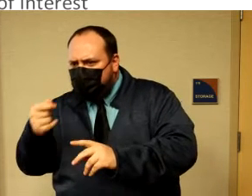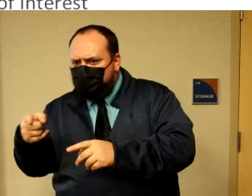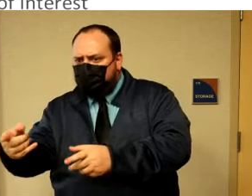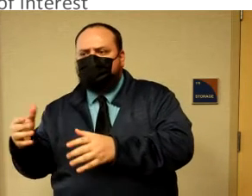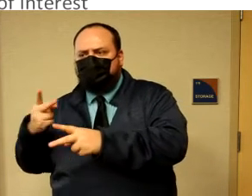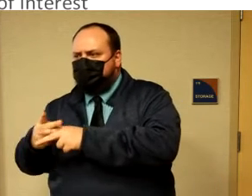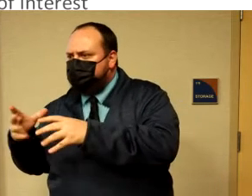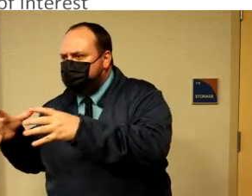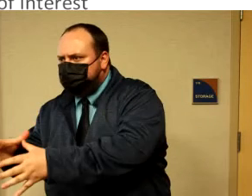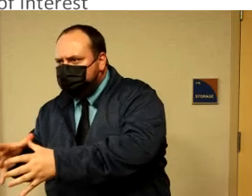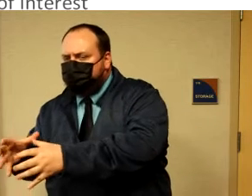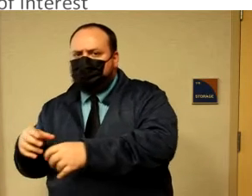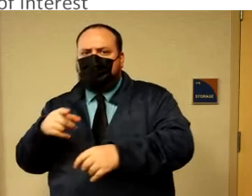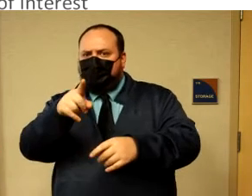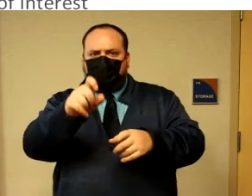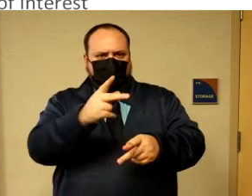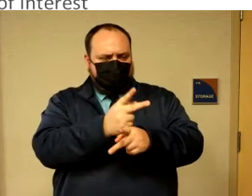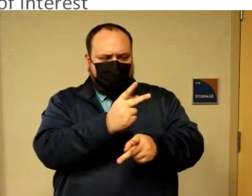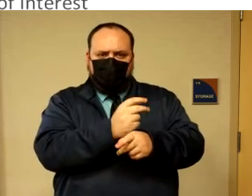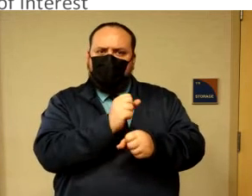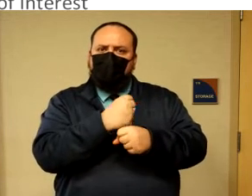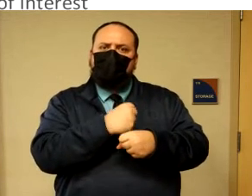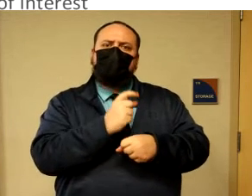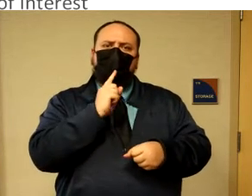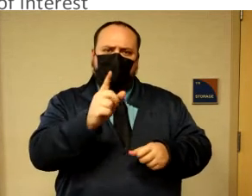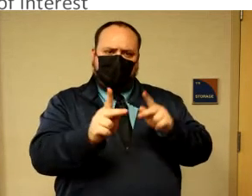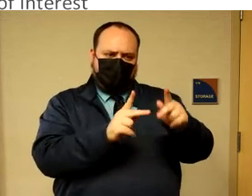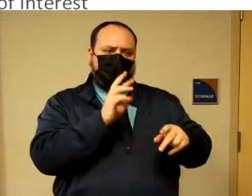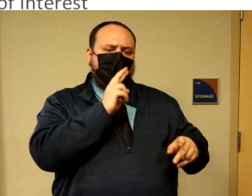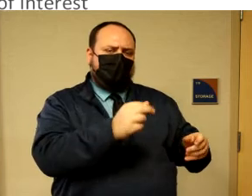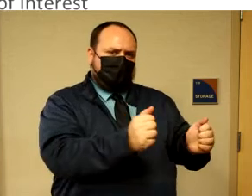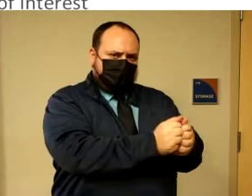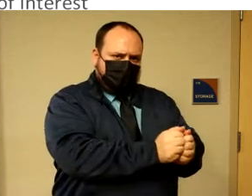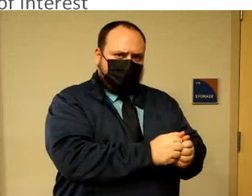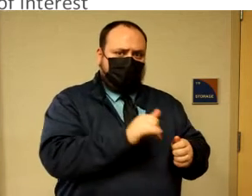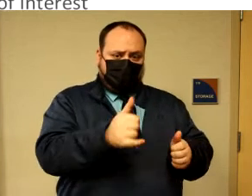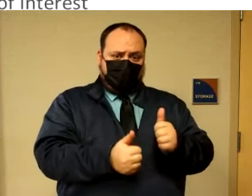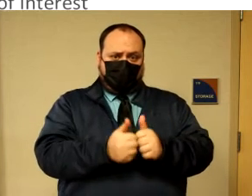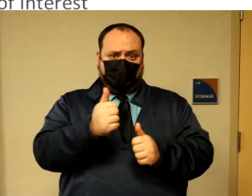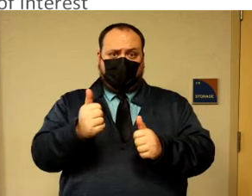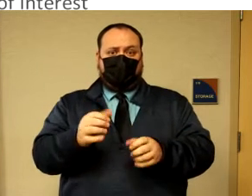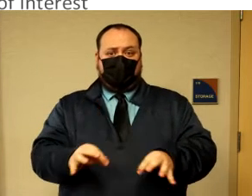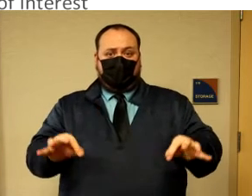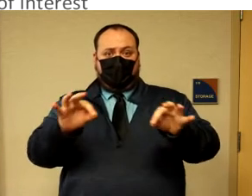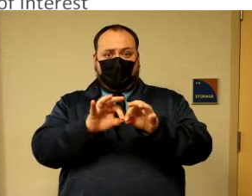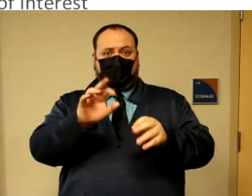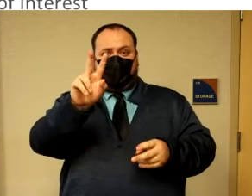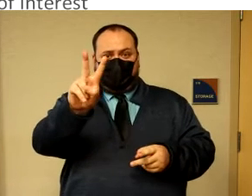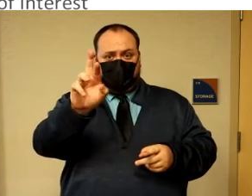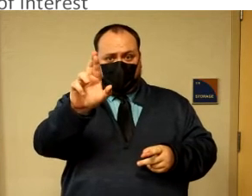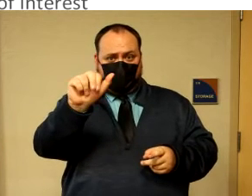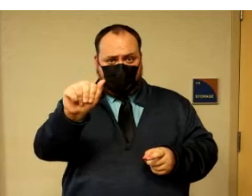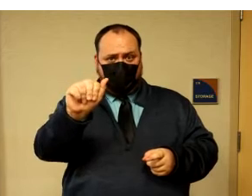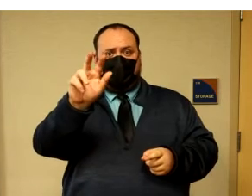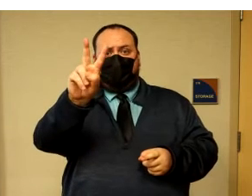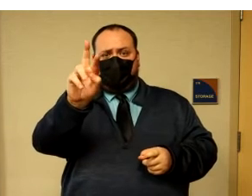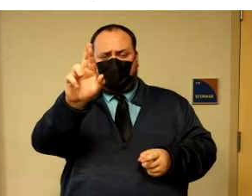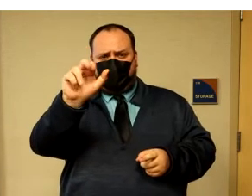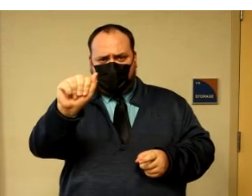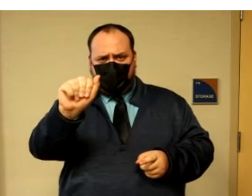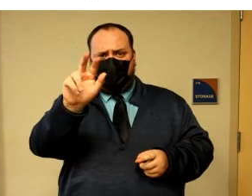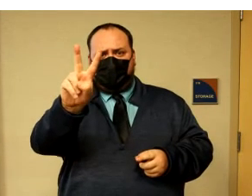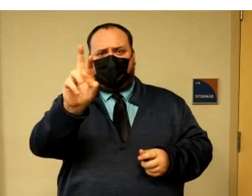our little jar that we have back here. But the most important thing is the big rocks: VRA, VRA, VRA.